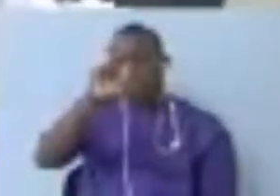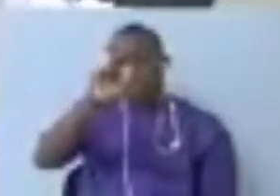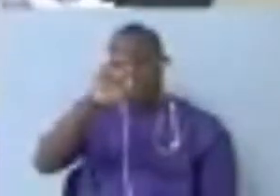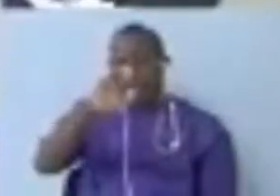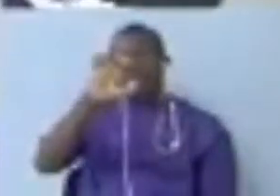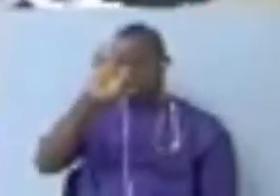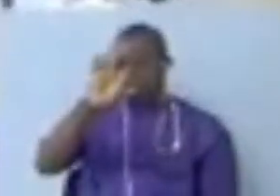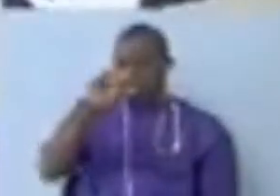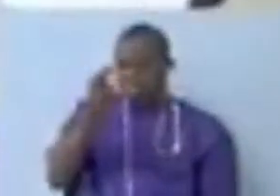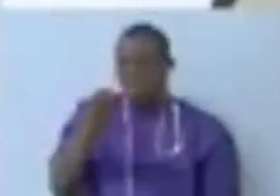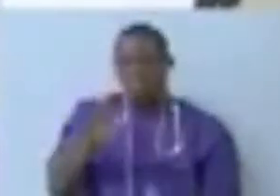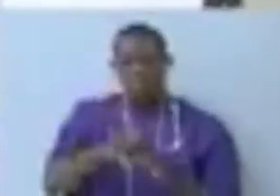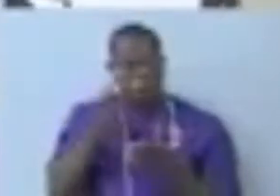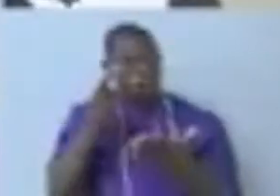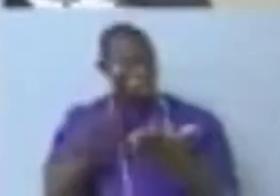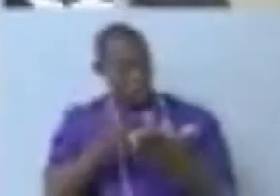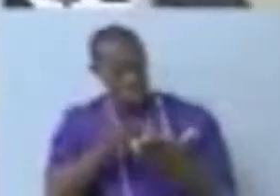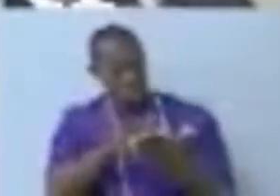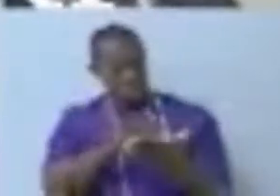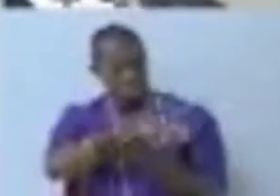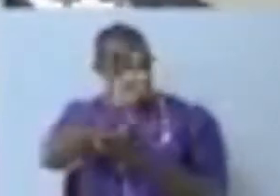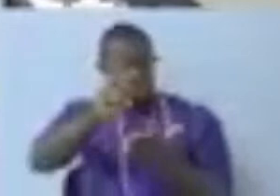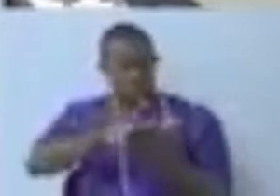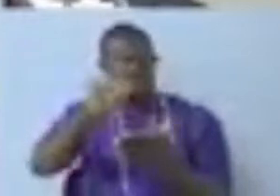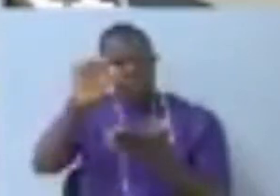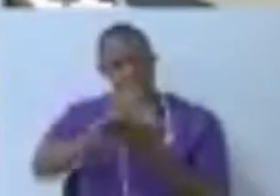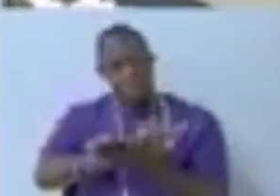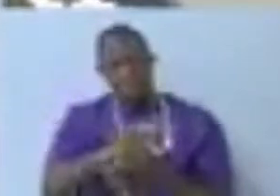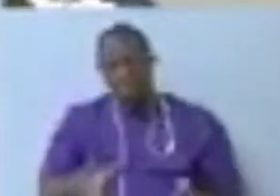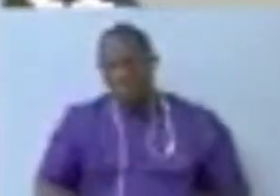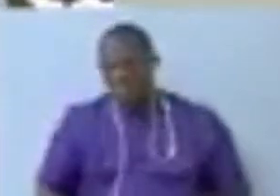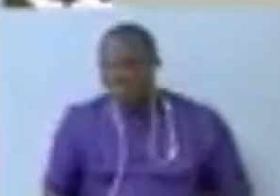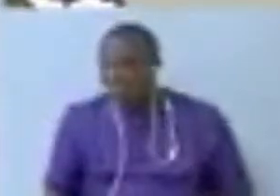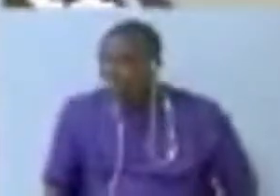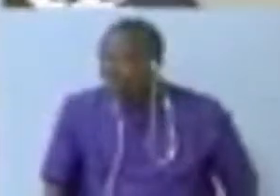Mr. Jobarteh,